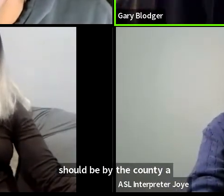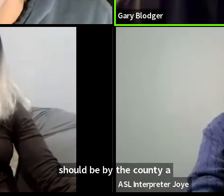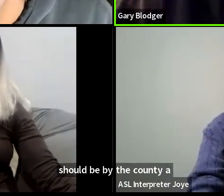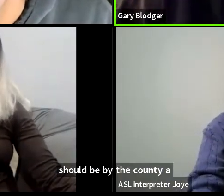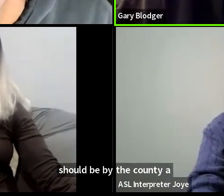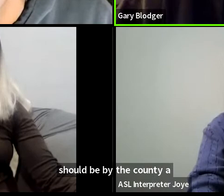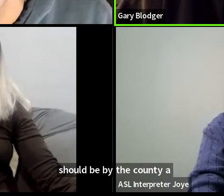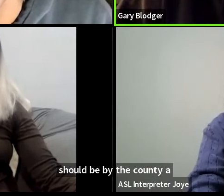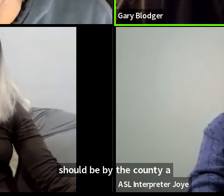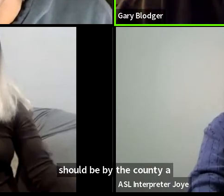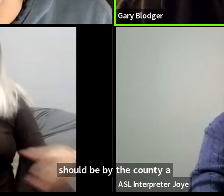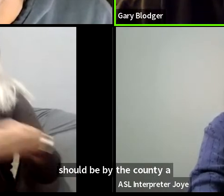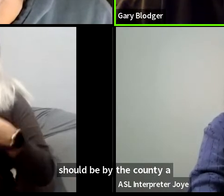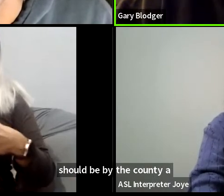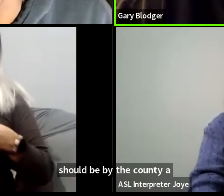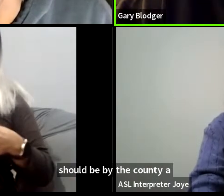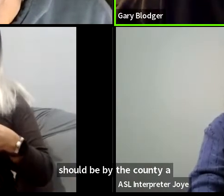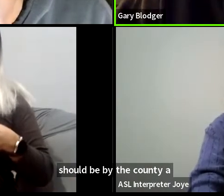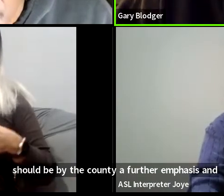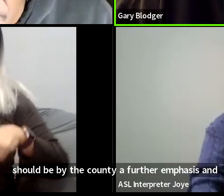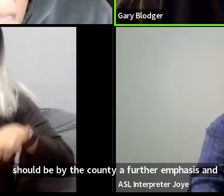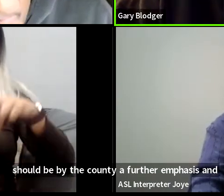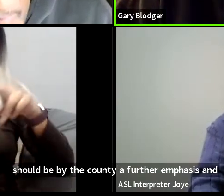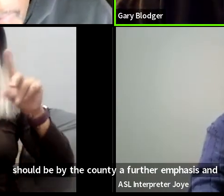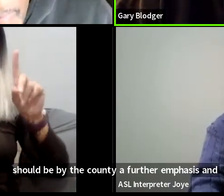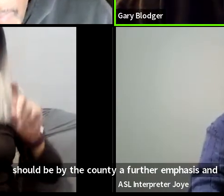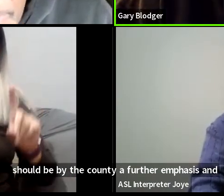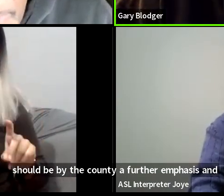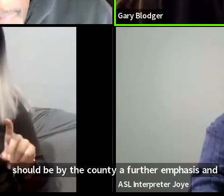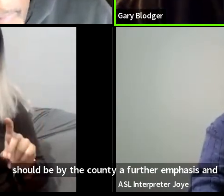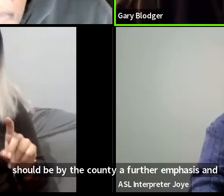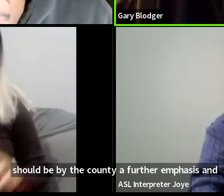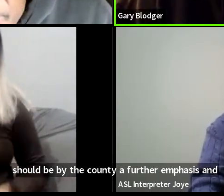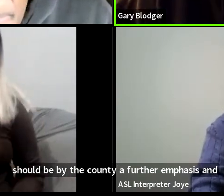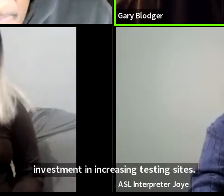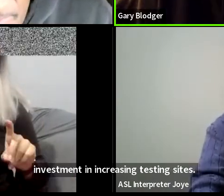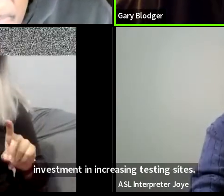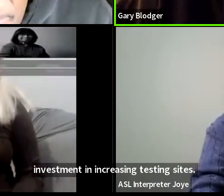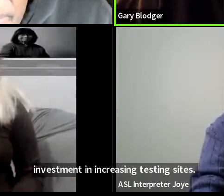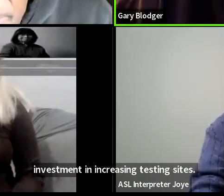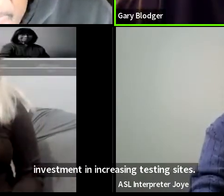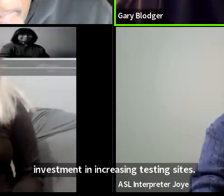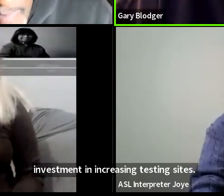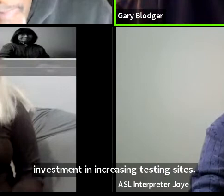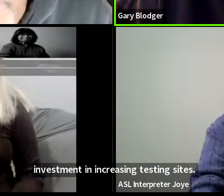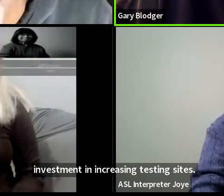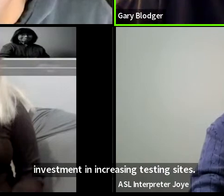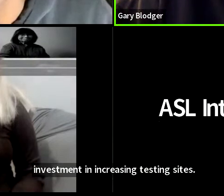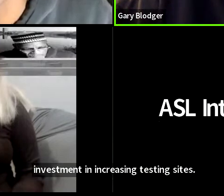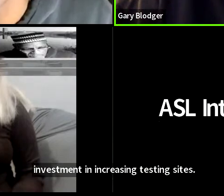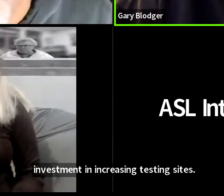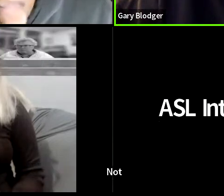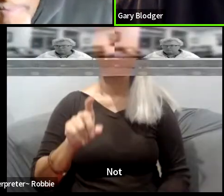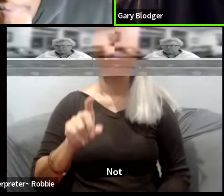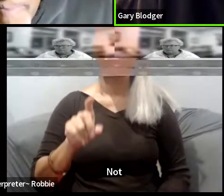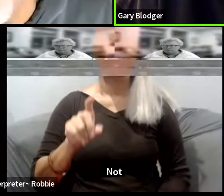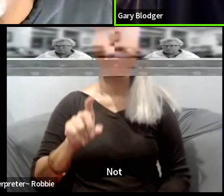in increasing testing sites. Not decreasing, and